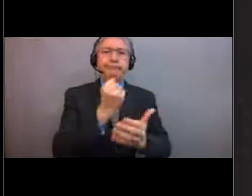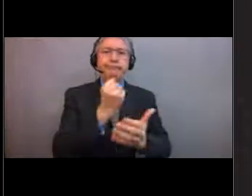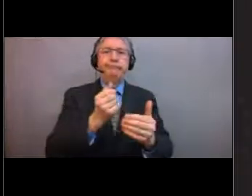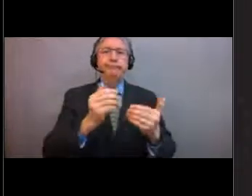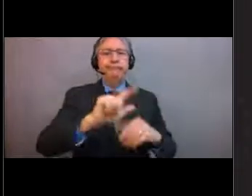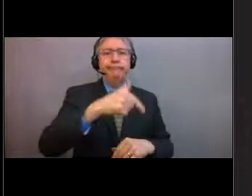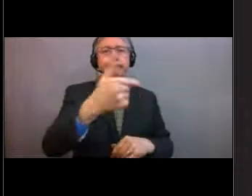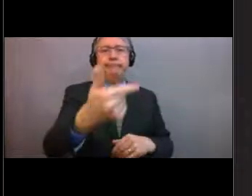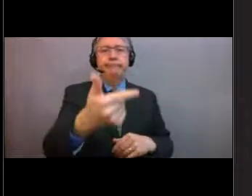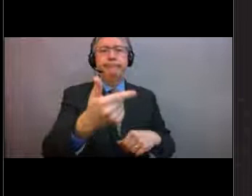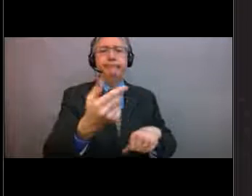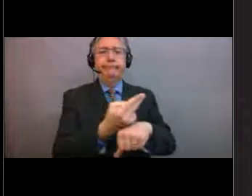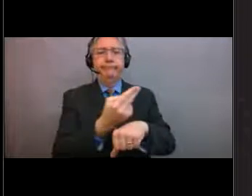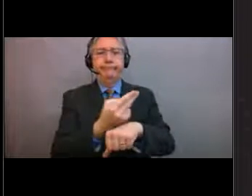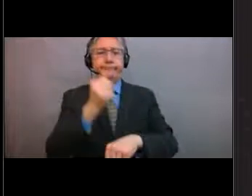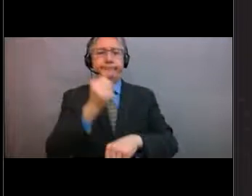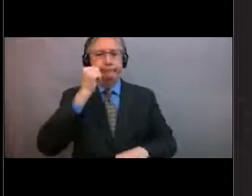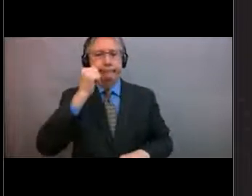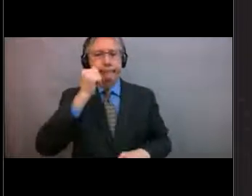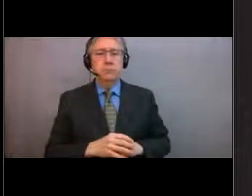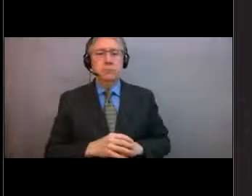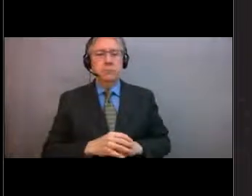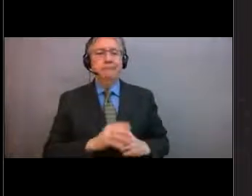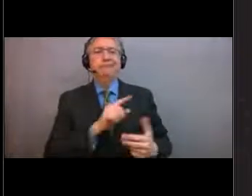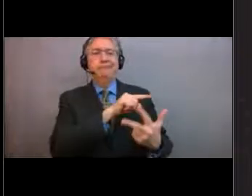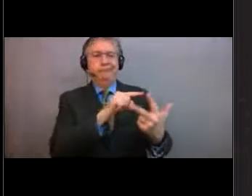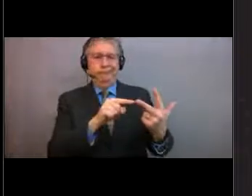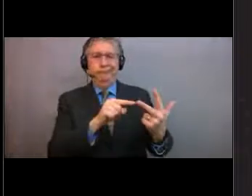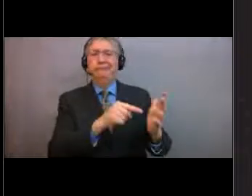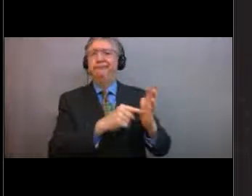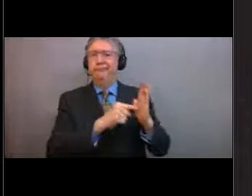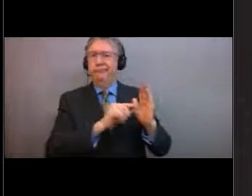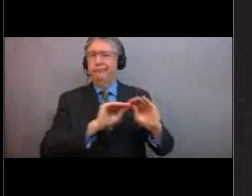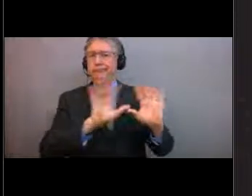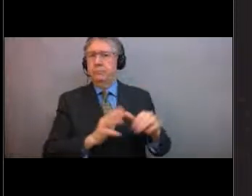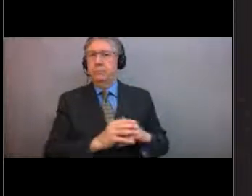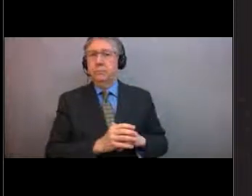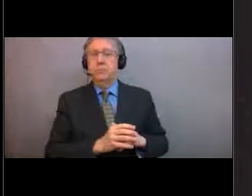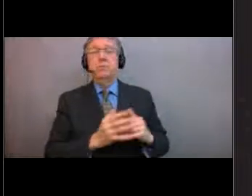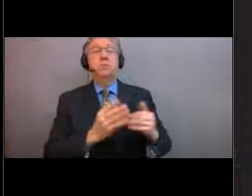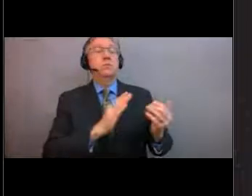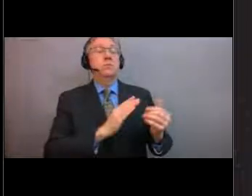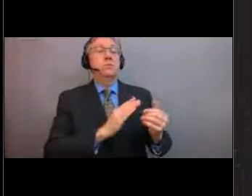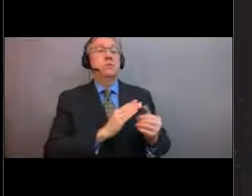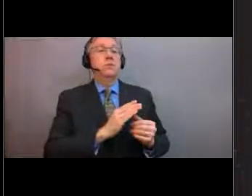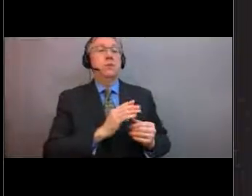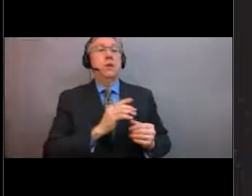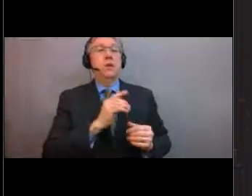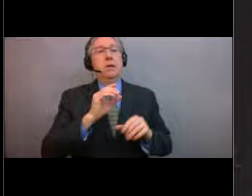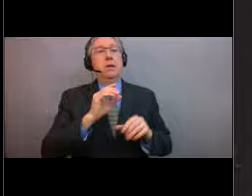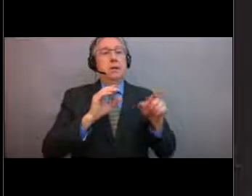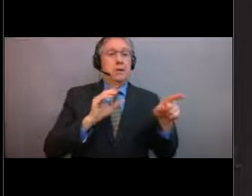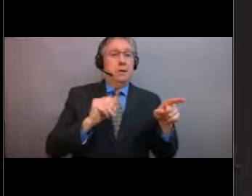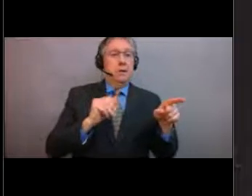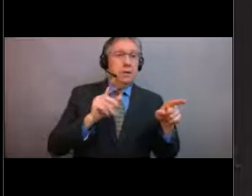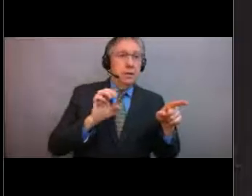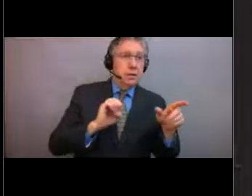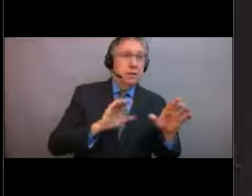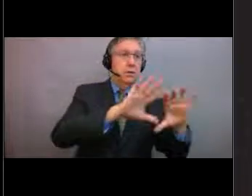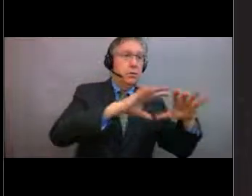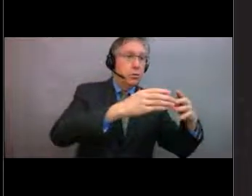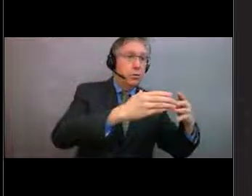of that. So as we move on to make the recognitions, I just want to take a moment to thank the people who, Camille and your colleagues who are involved in the